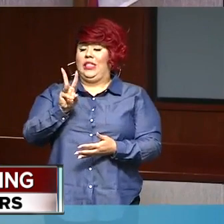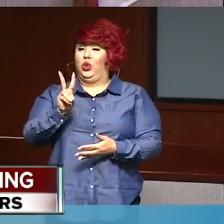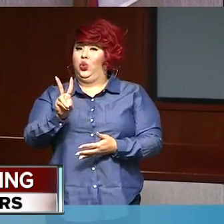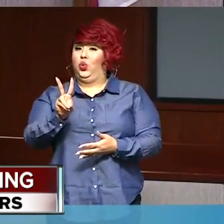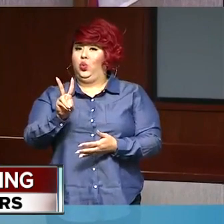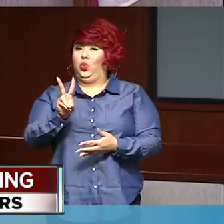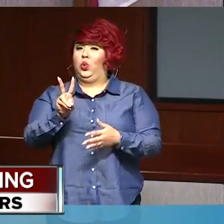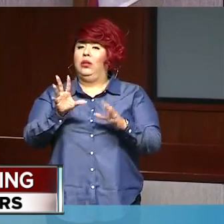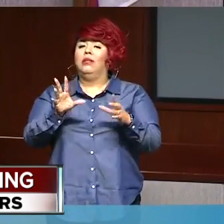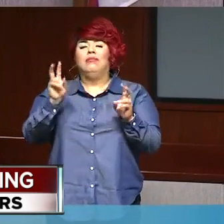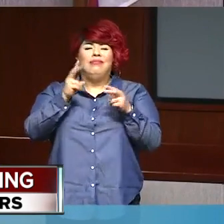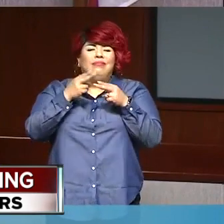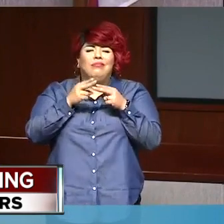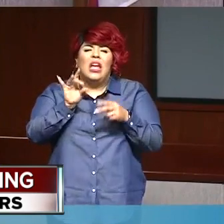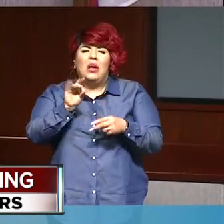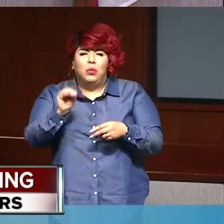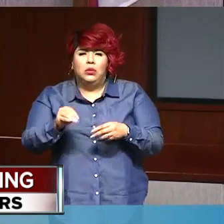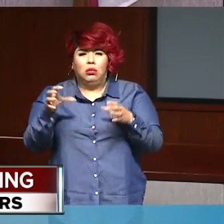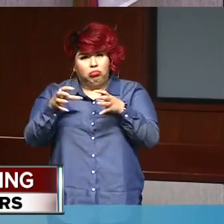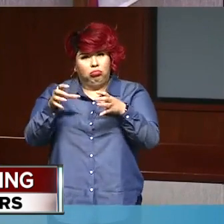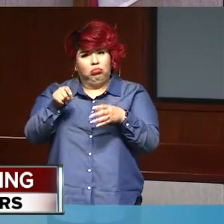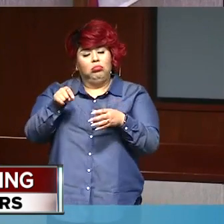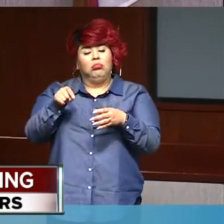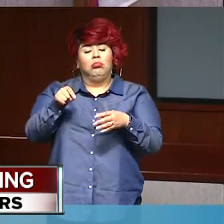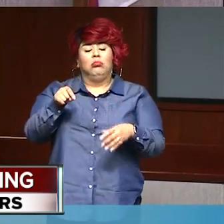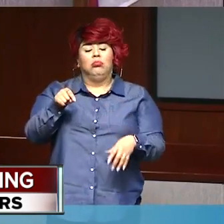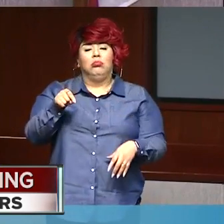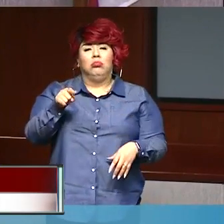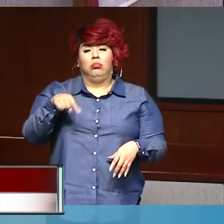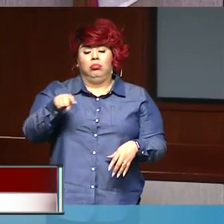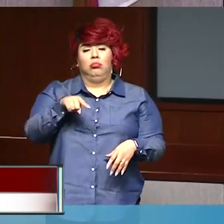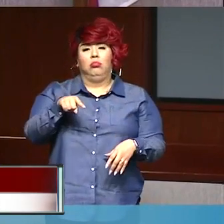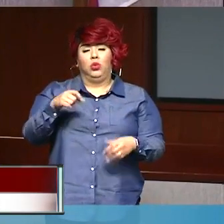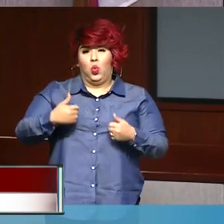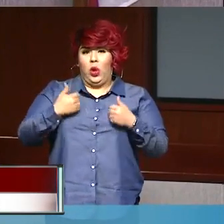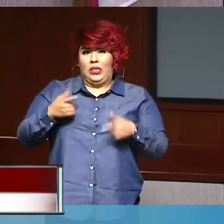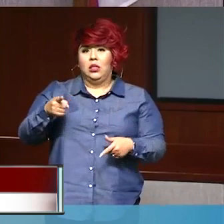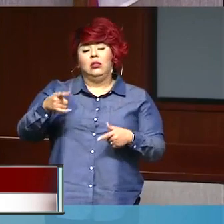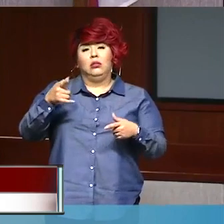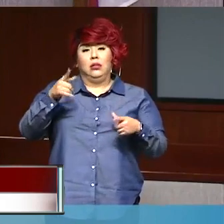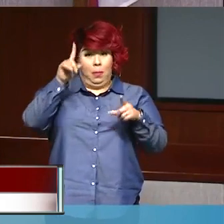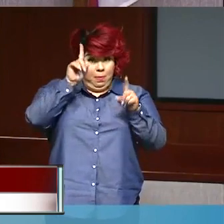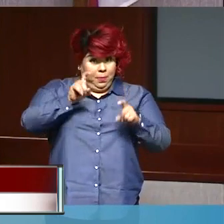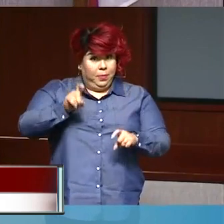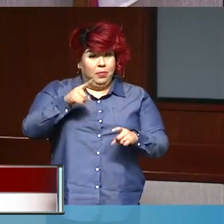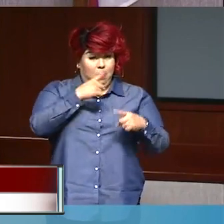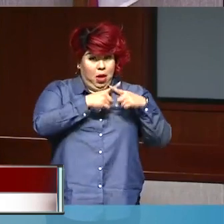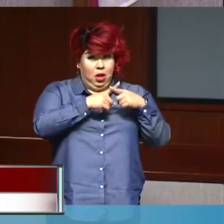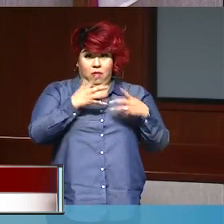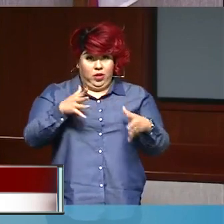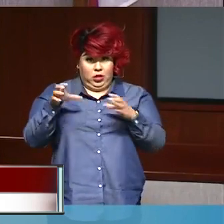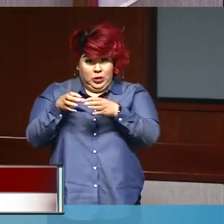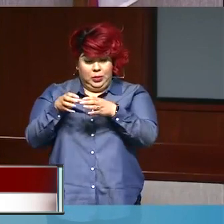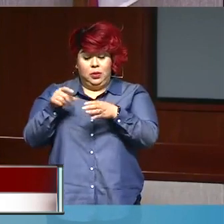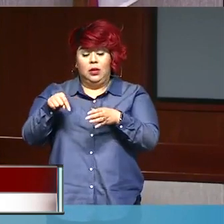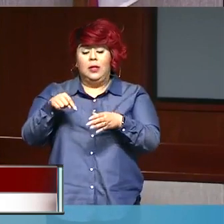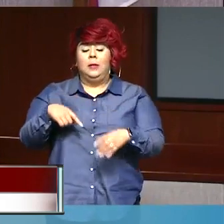2,462, or about 8% of that total number of residents who have tested positive.